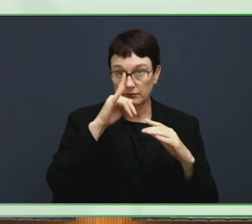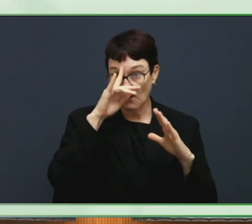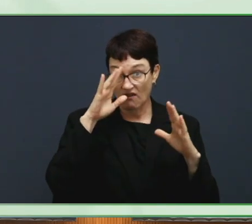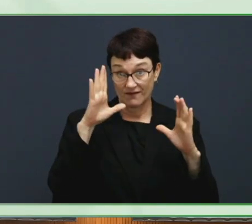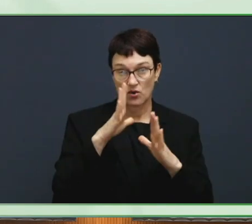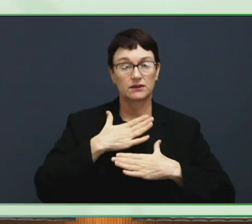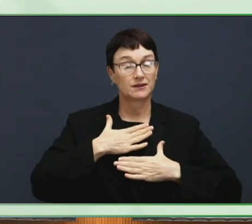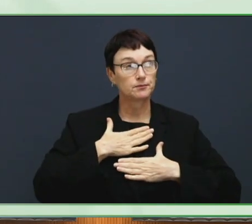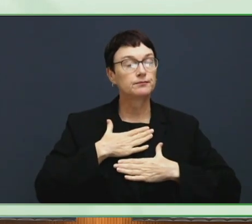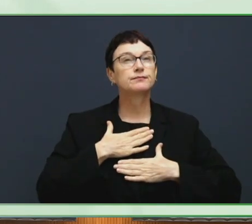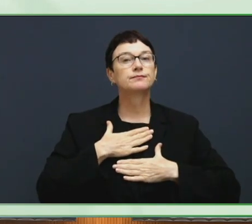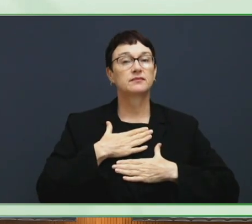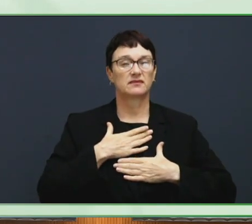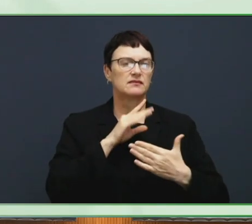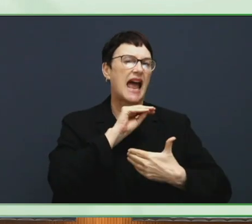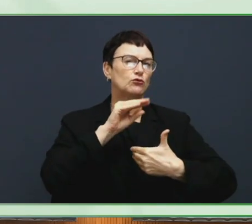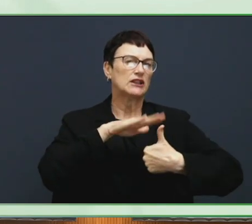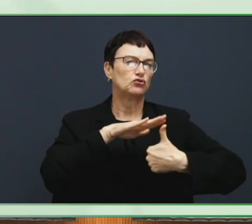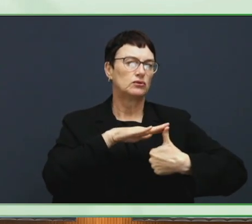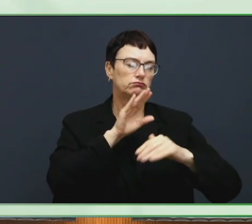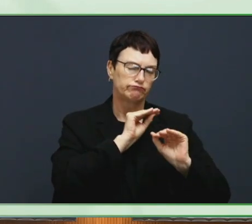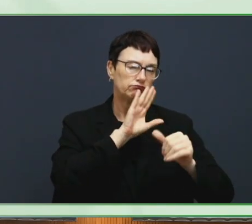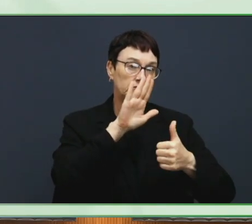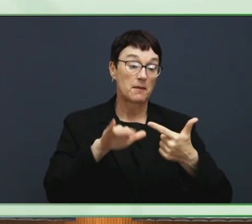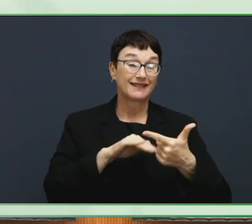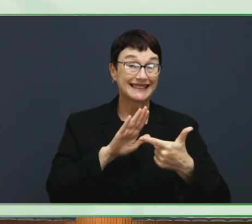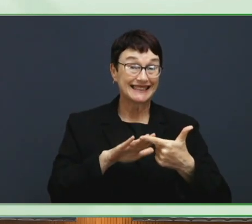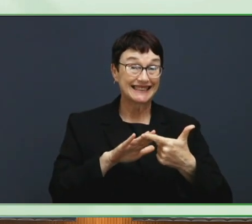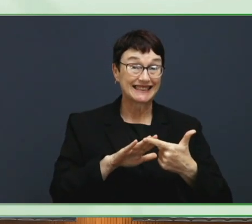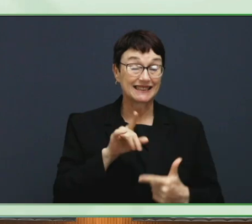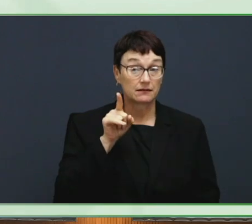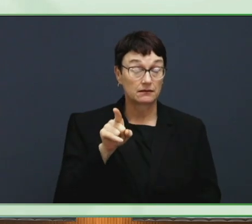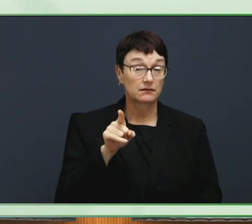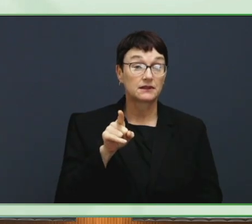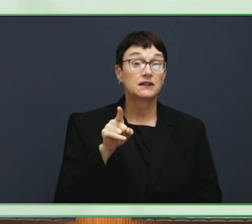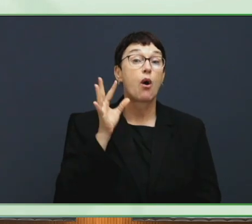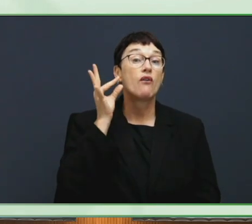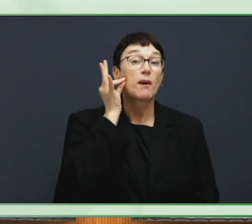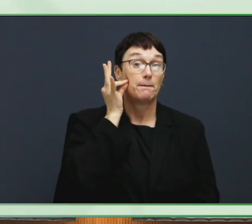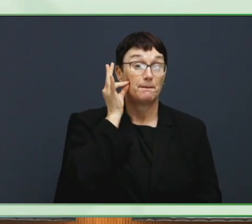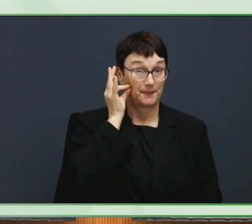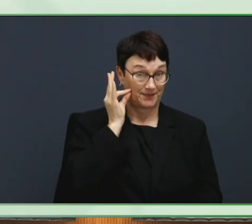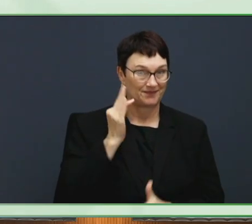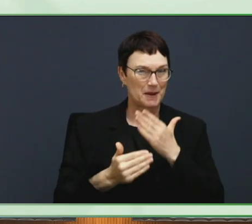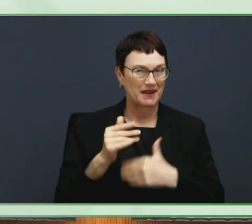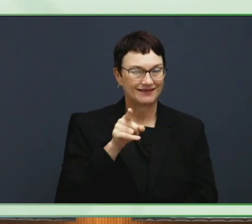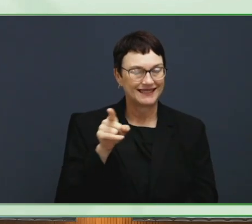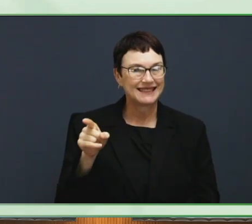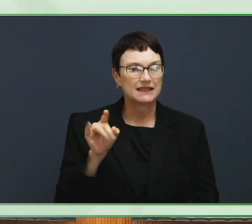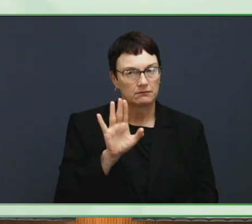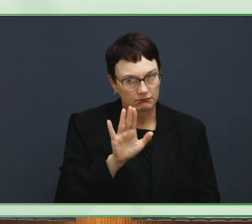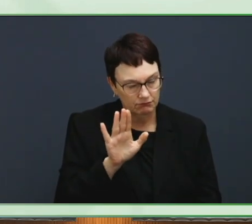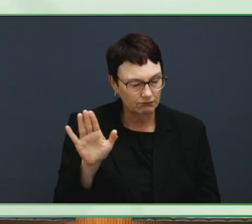efforts for the employability of disabled women. A current big